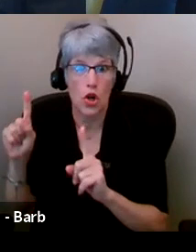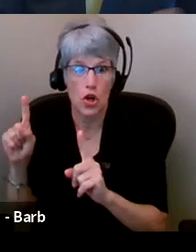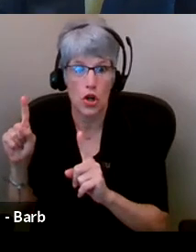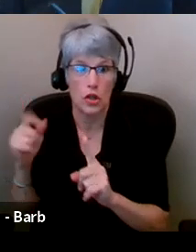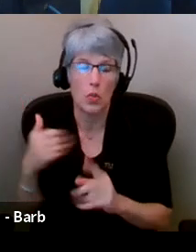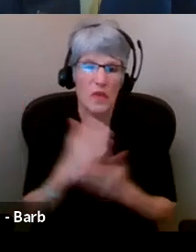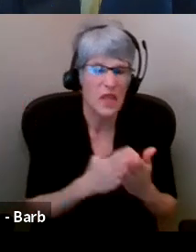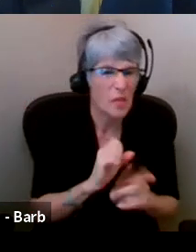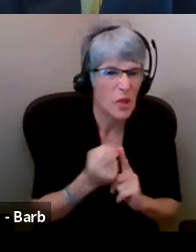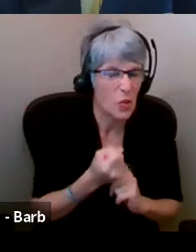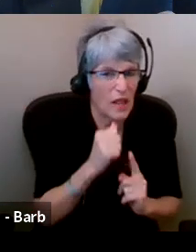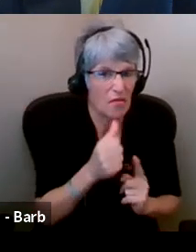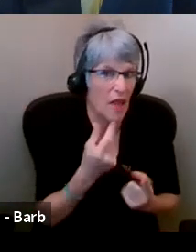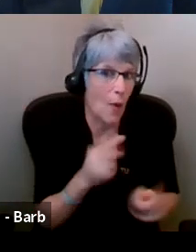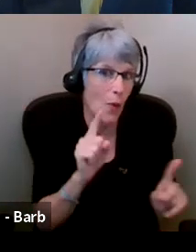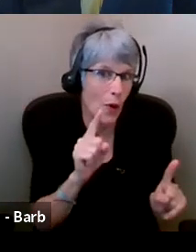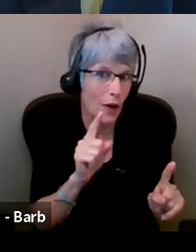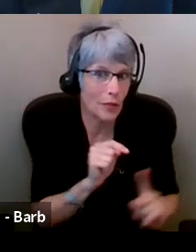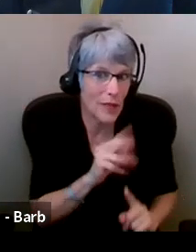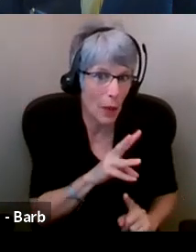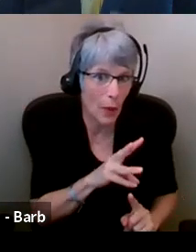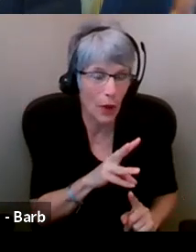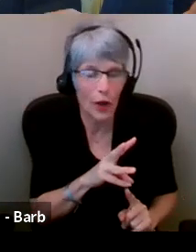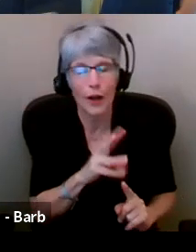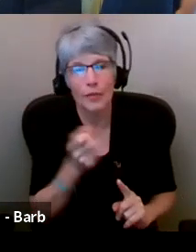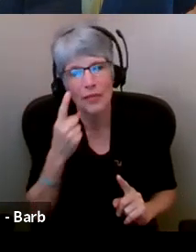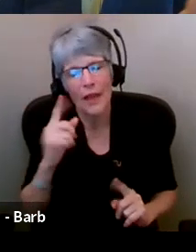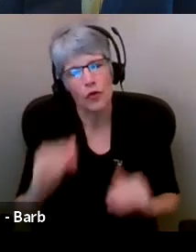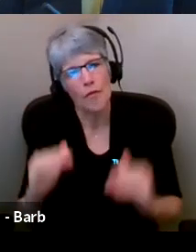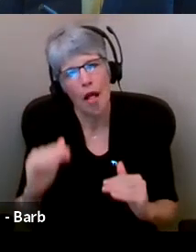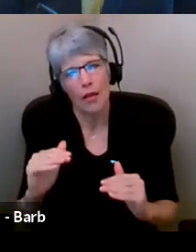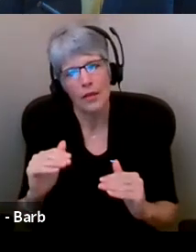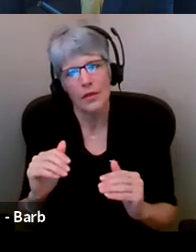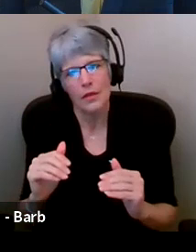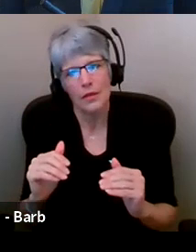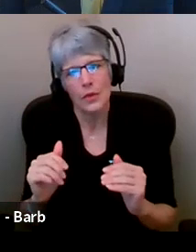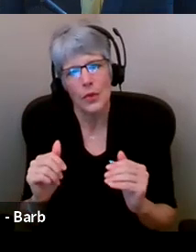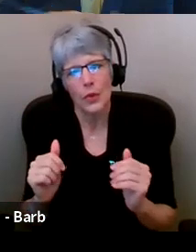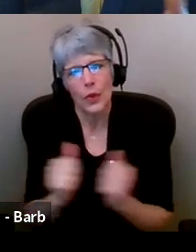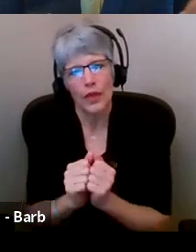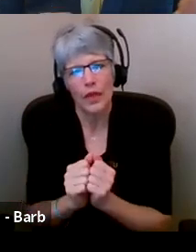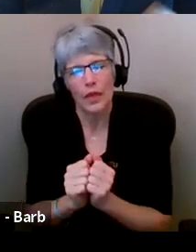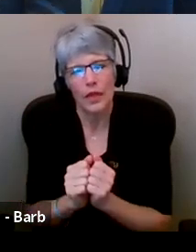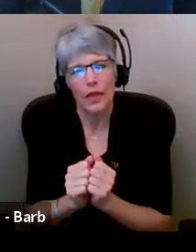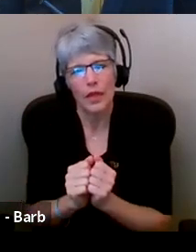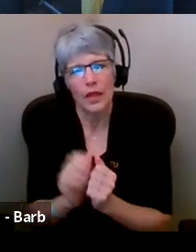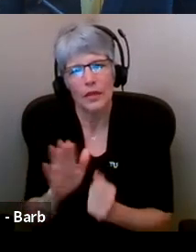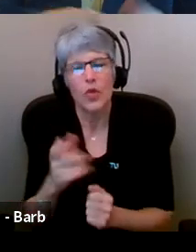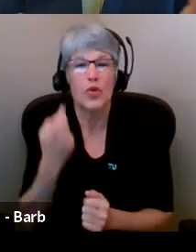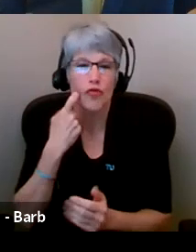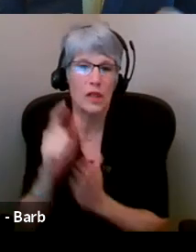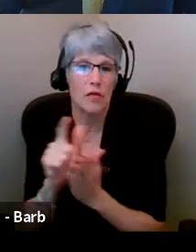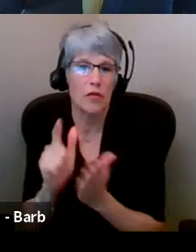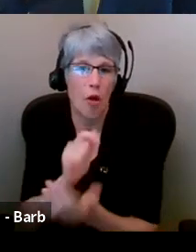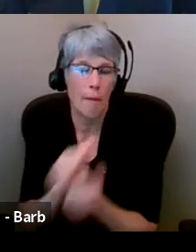that didn't work. And at the same time, we've got to balance that with, there was a recent piece of legislation that